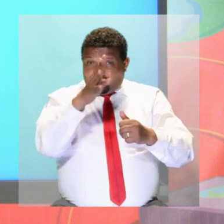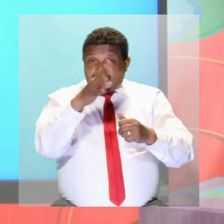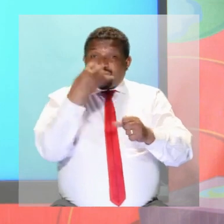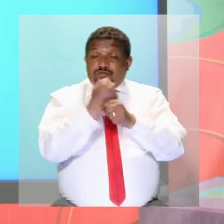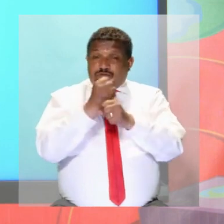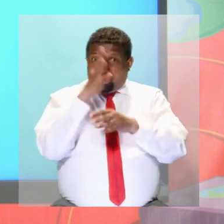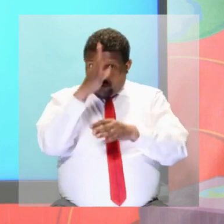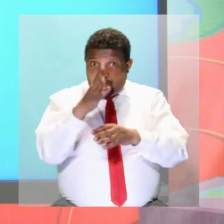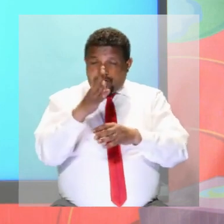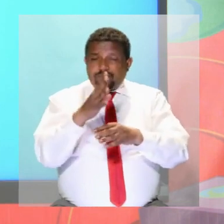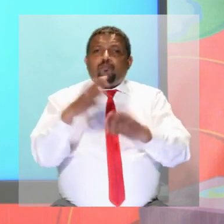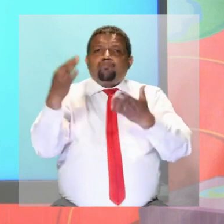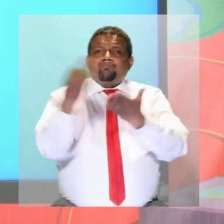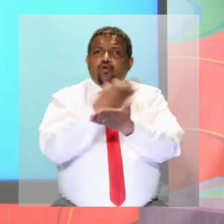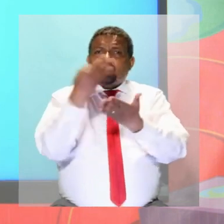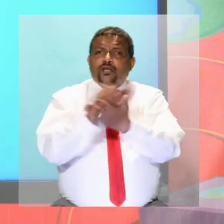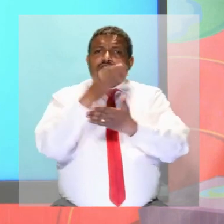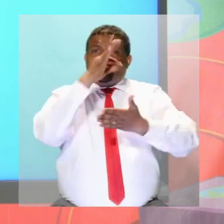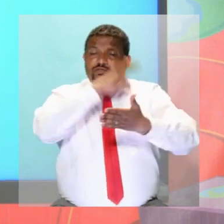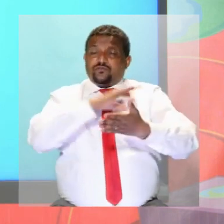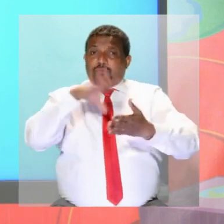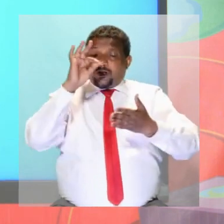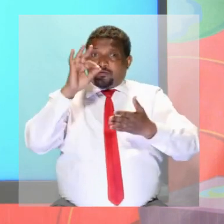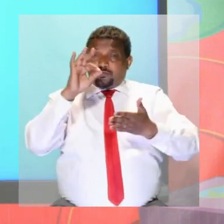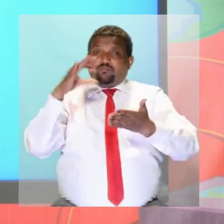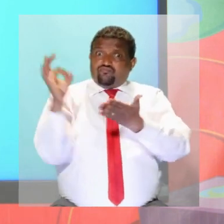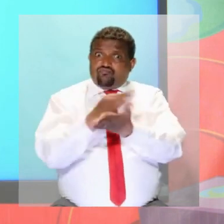involved in production to make profits.